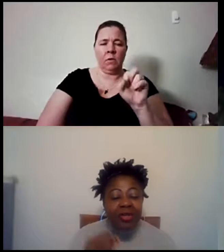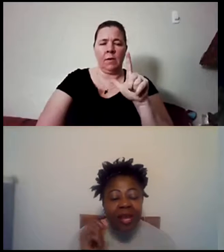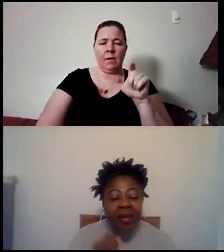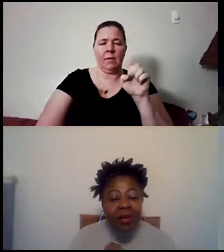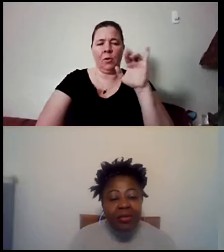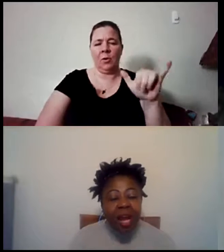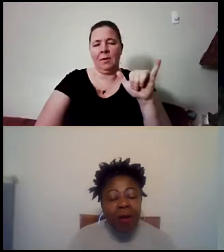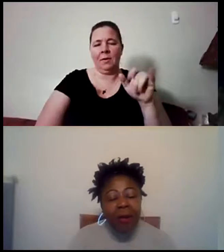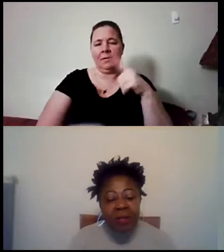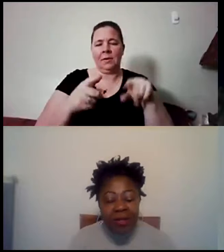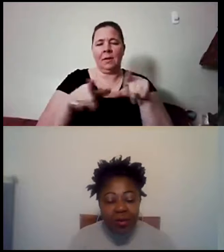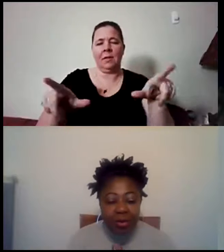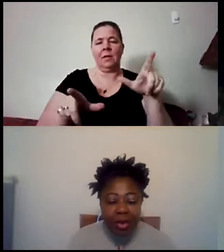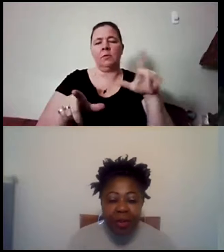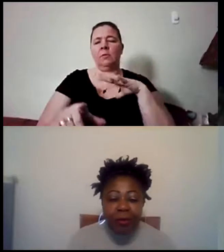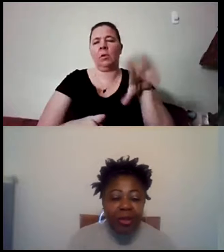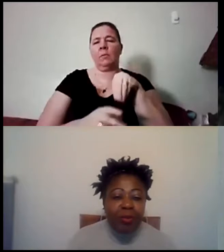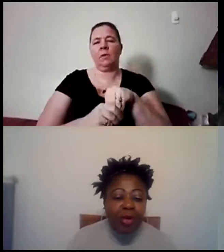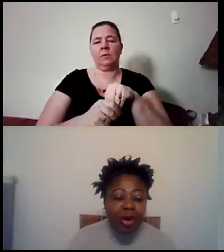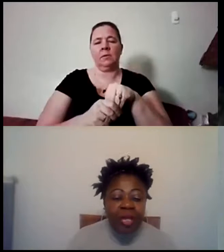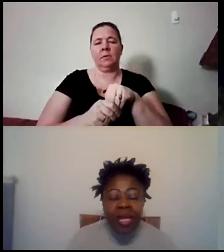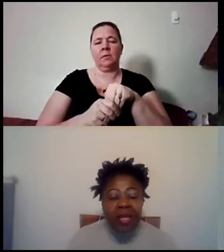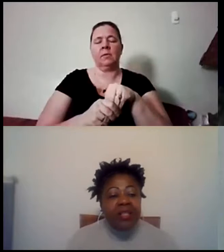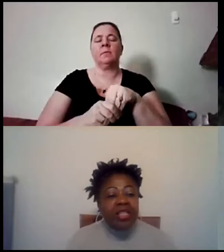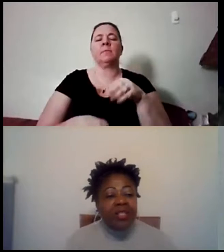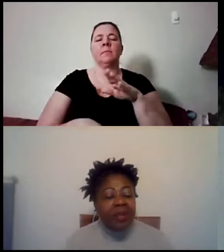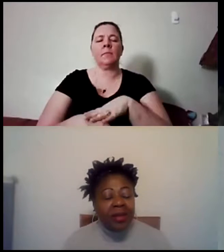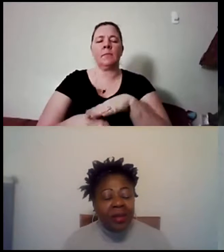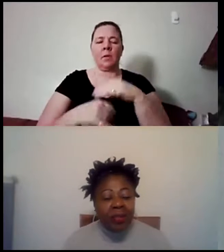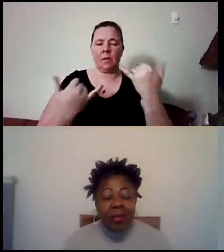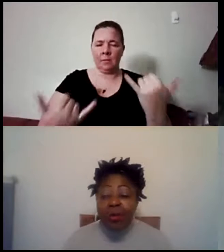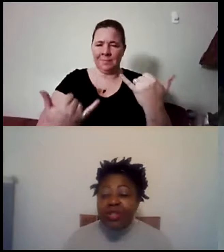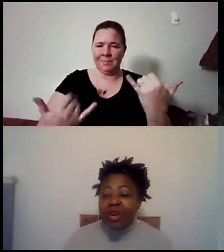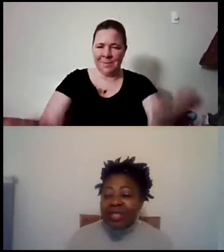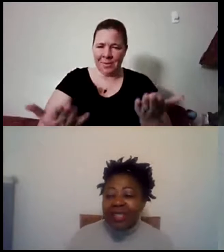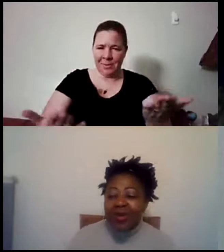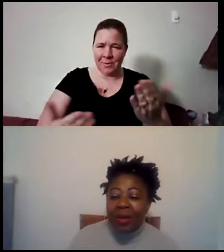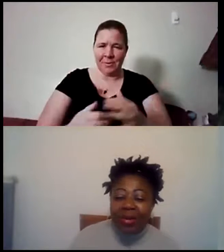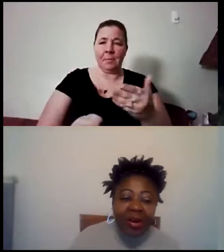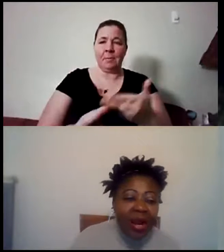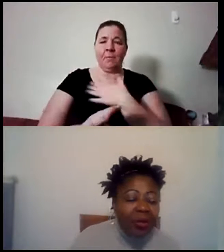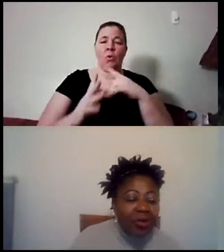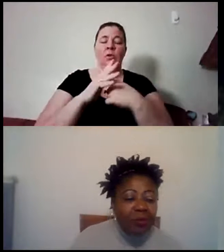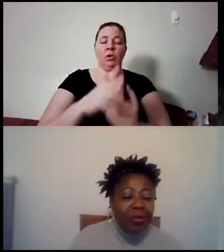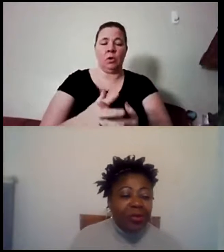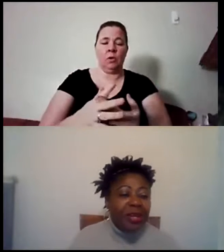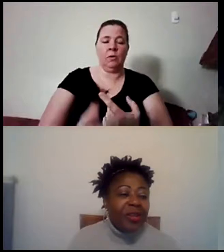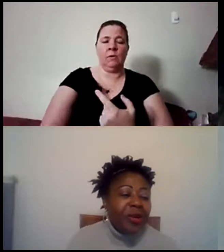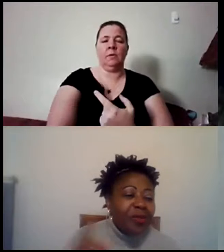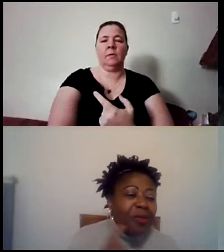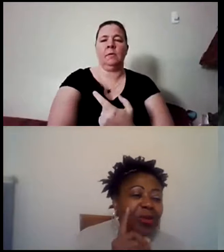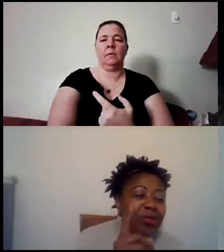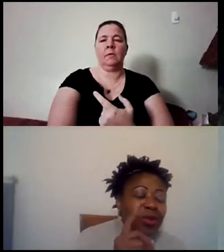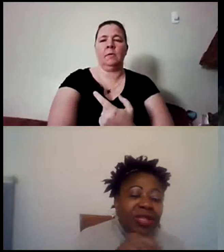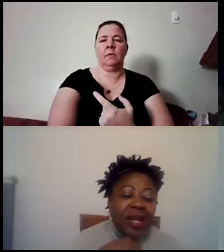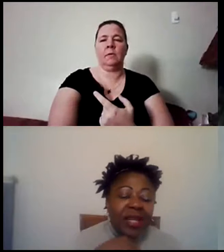doing the sign language for our participants. We want to thank you for being on board. Ladies and gentlemen, before we start this webinar, I want to inform you that you're going to